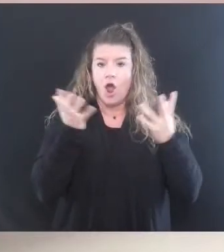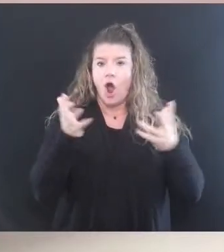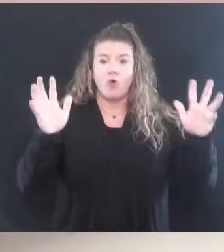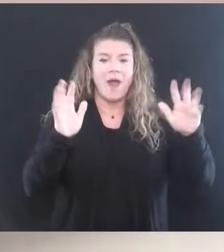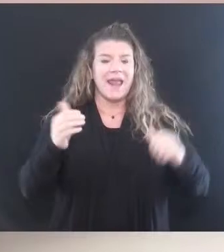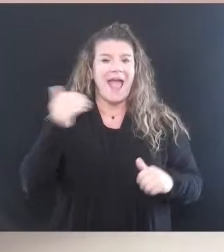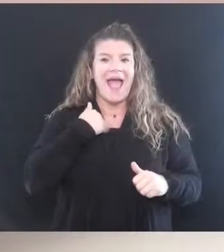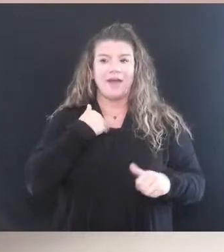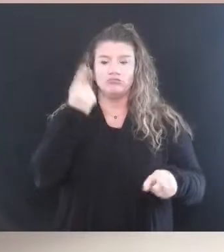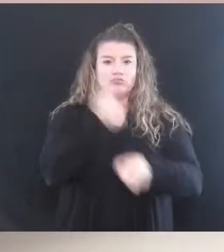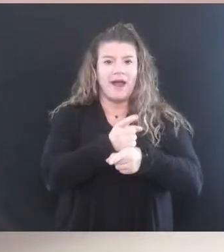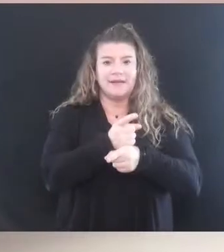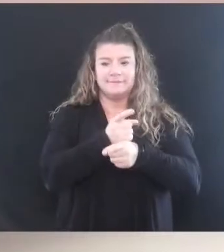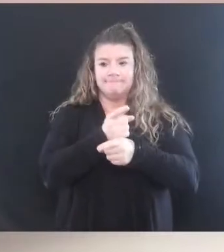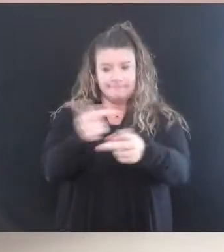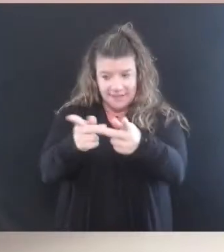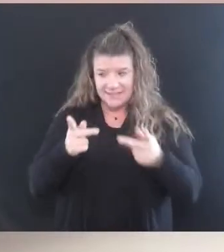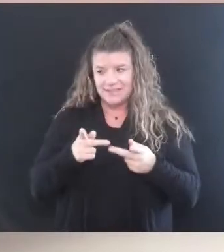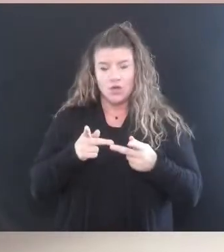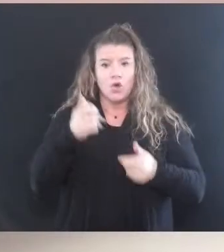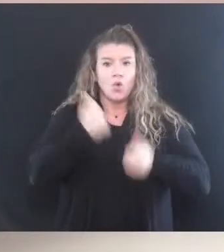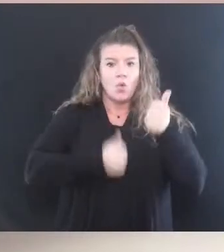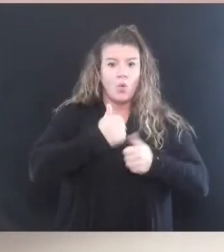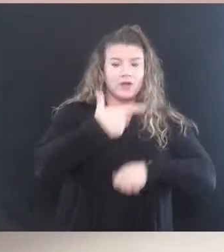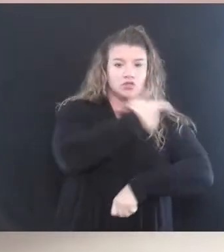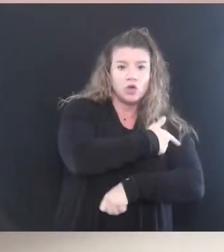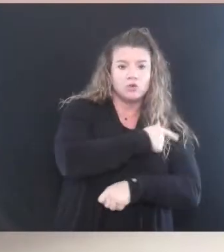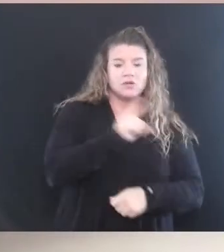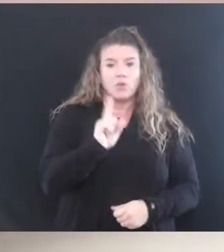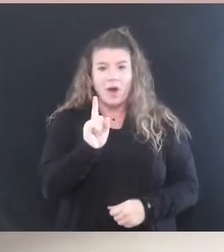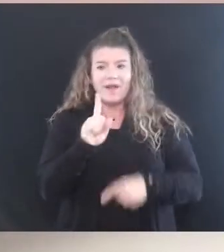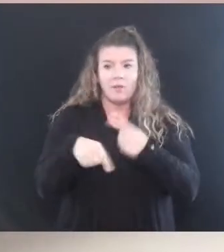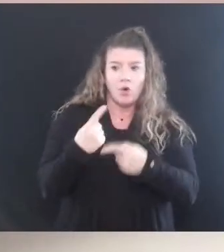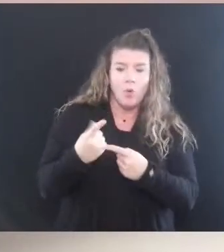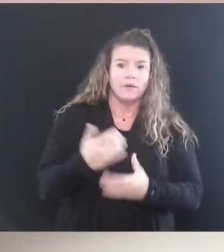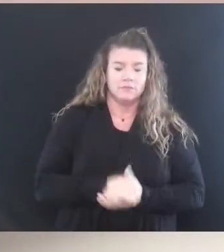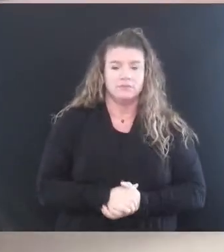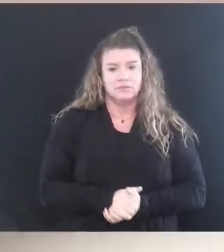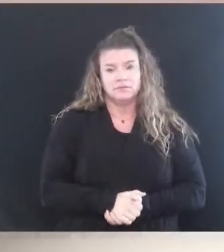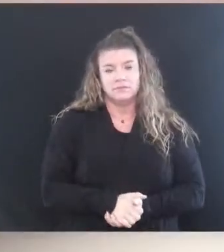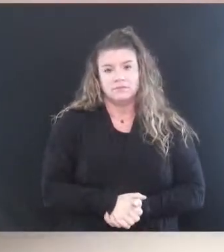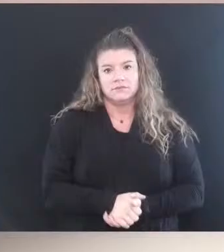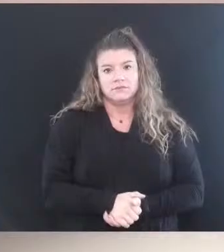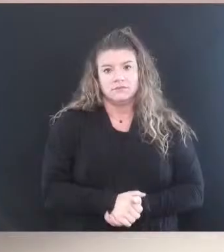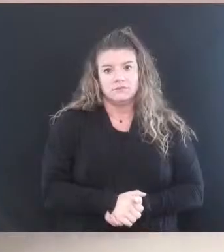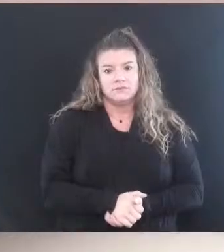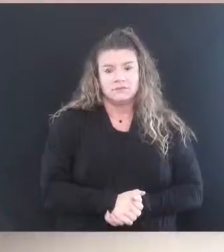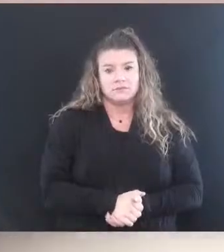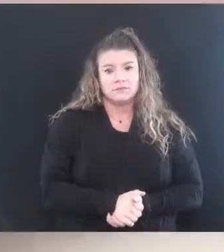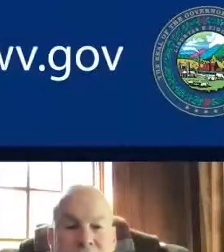had in place who needed what doses and where they were to go. Thank you.